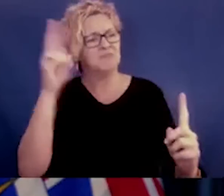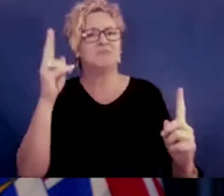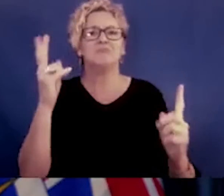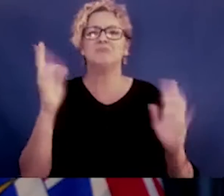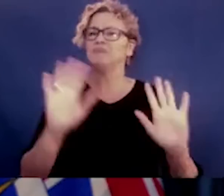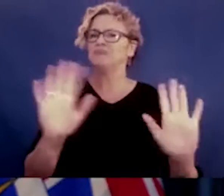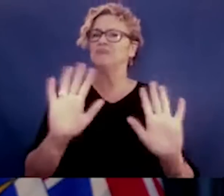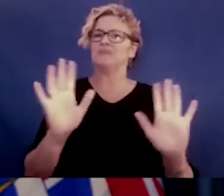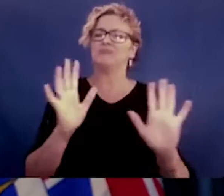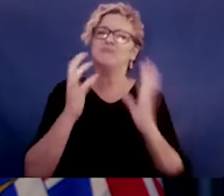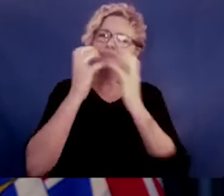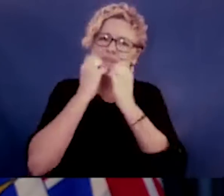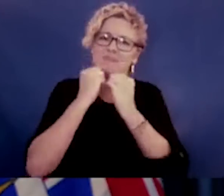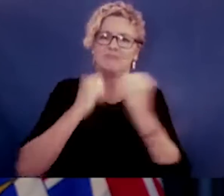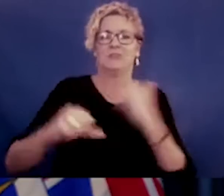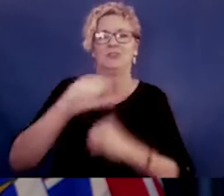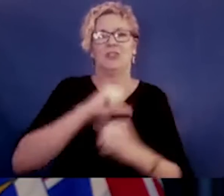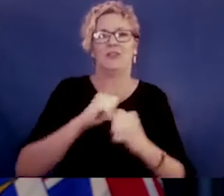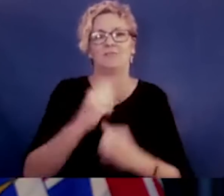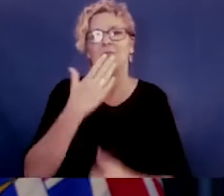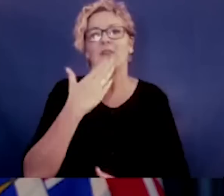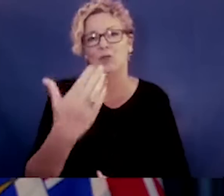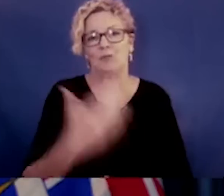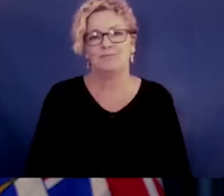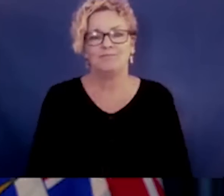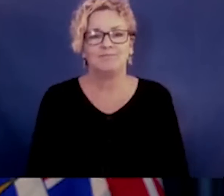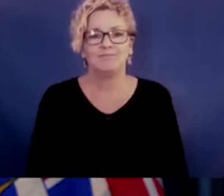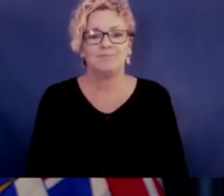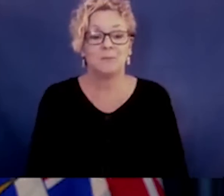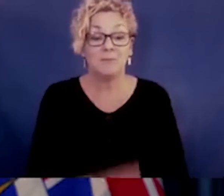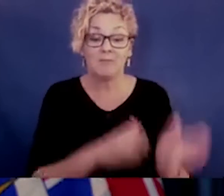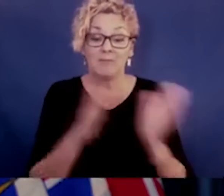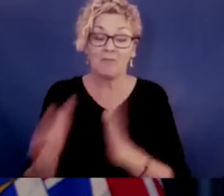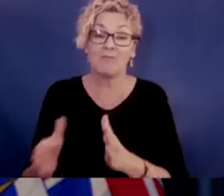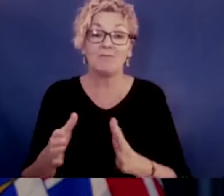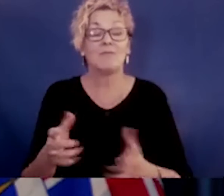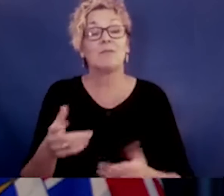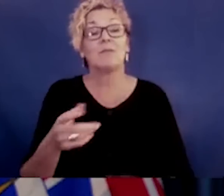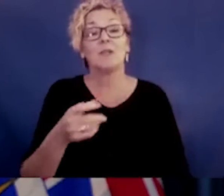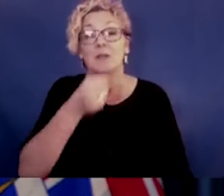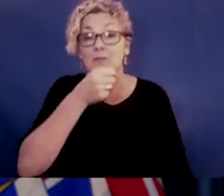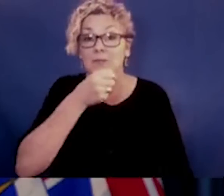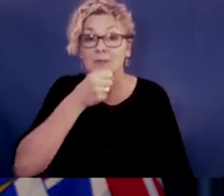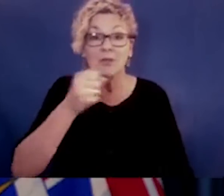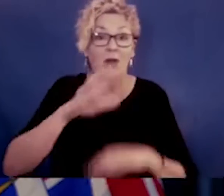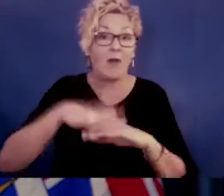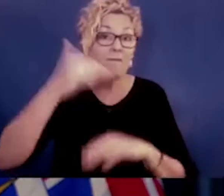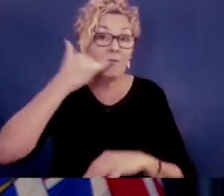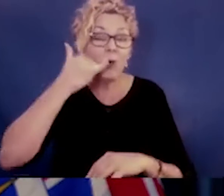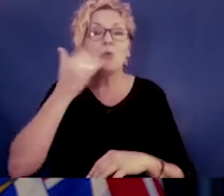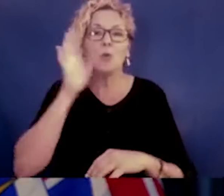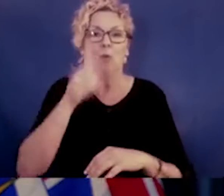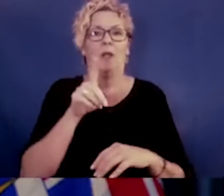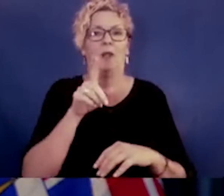pandemic. It found that essentially 1 in 6 people polled said they feel that because they have not yet contracted COVID-19, they aren't really